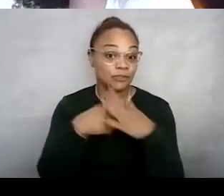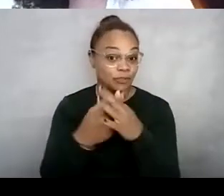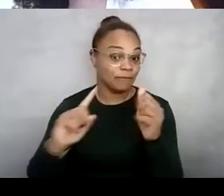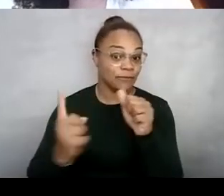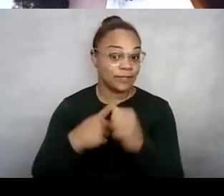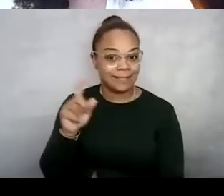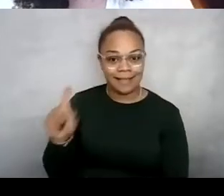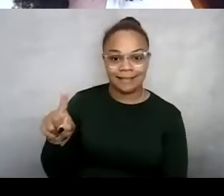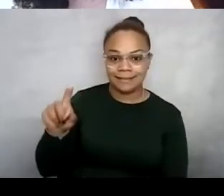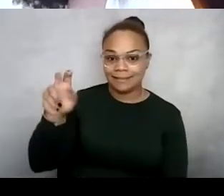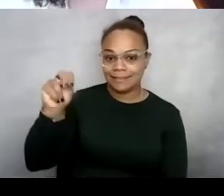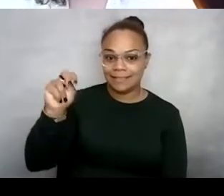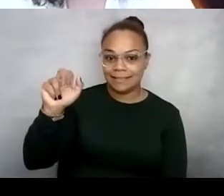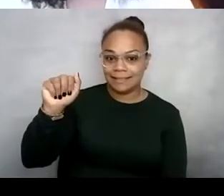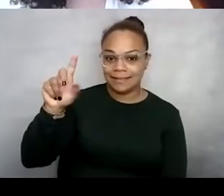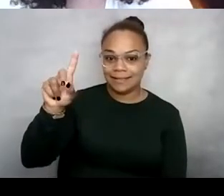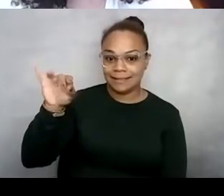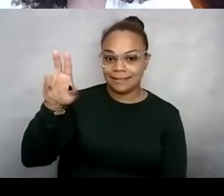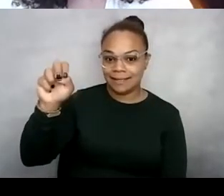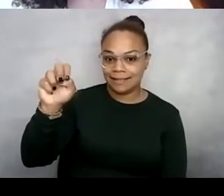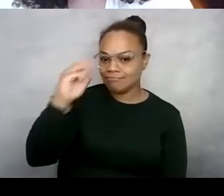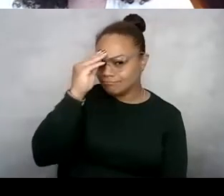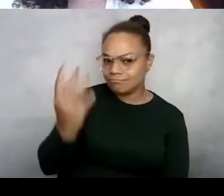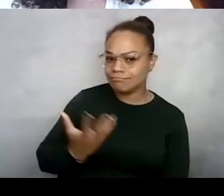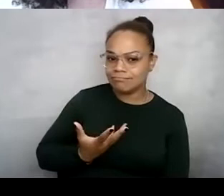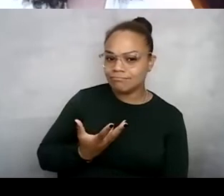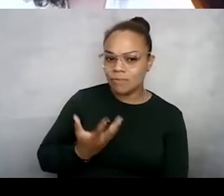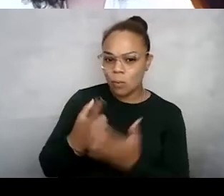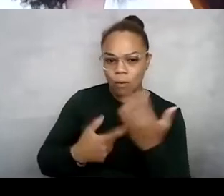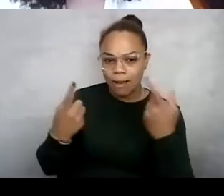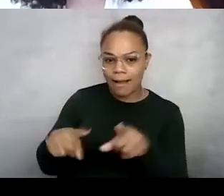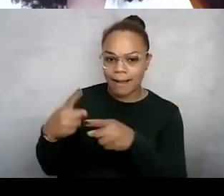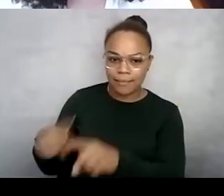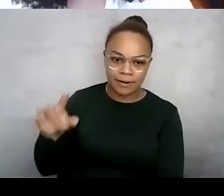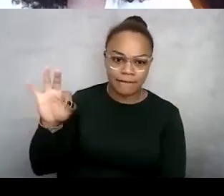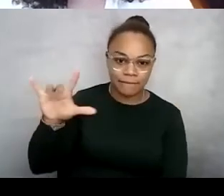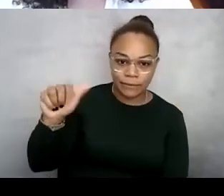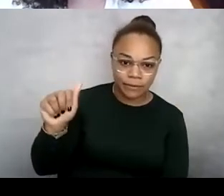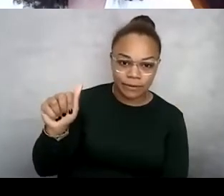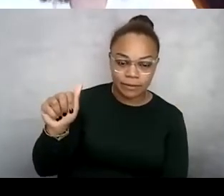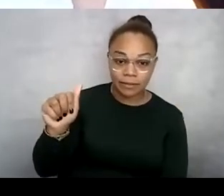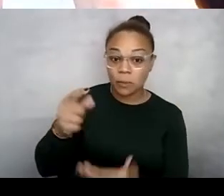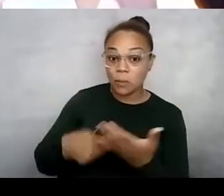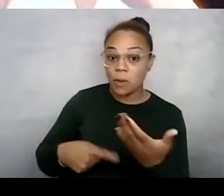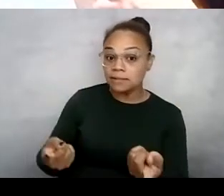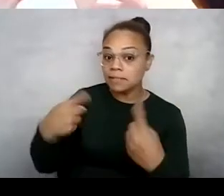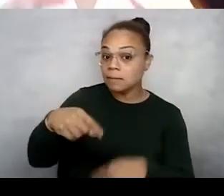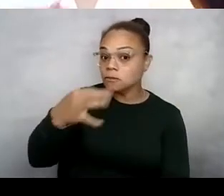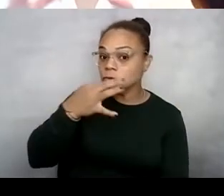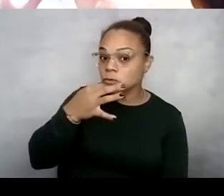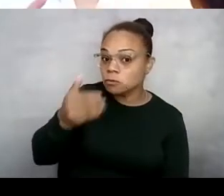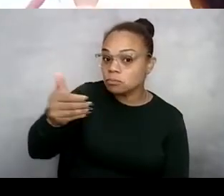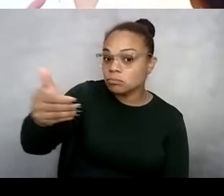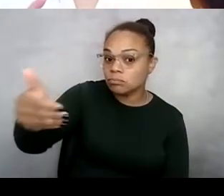with us what's happening in Florida, what's coming up in Florida, and how